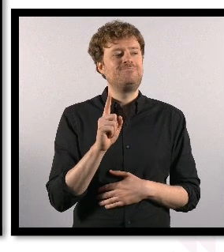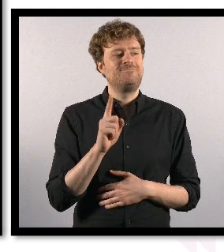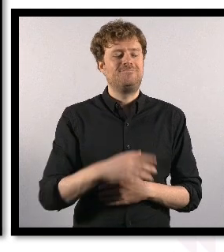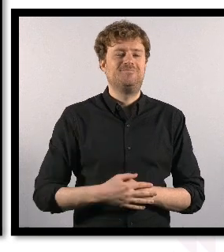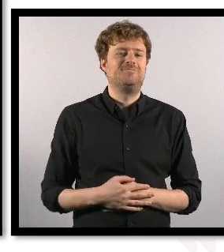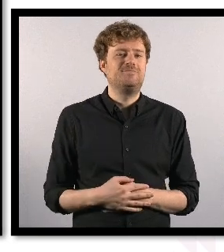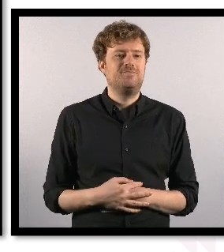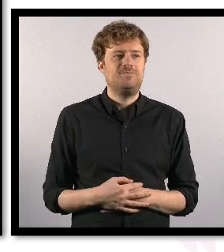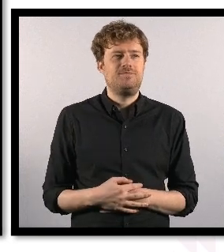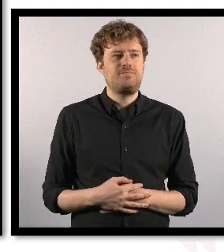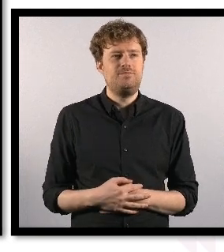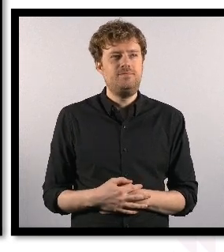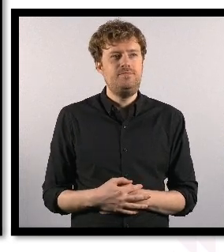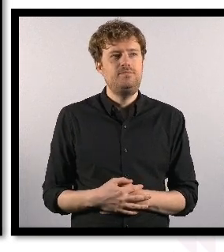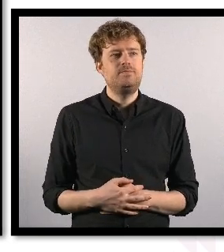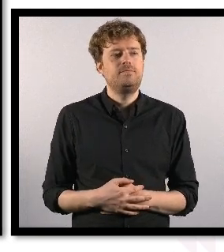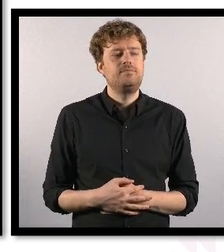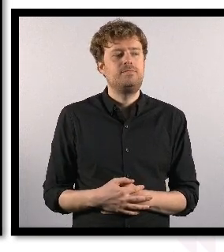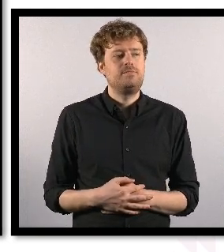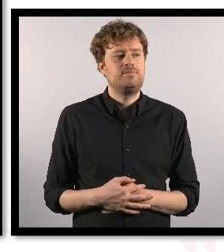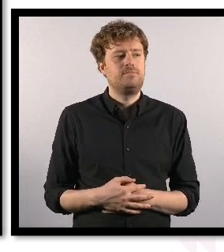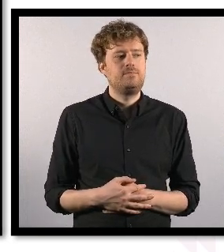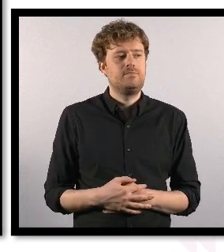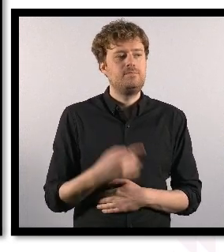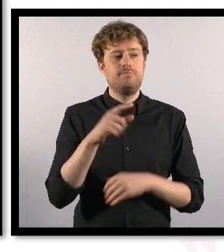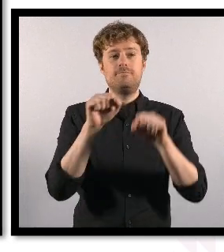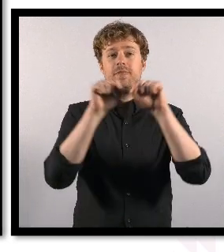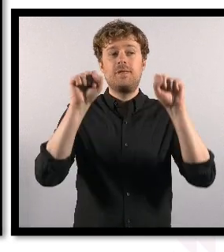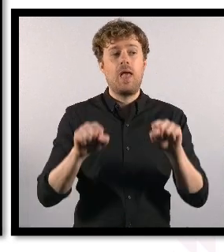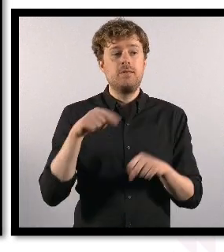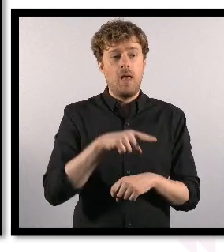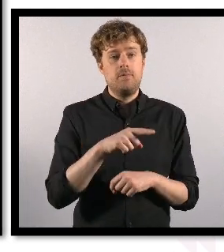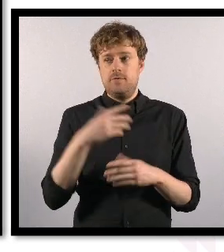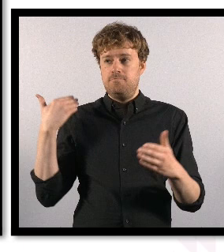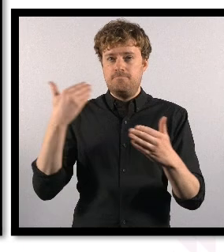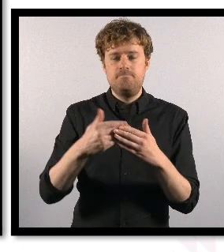we've been working with for cloud native is that stateless is good.